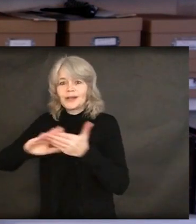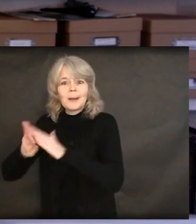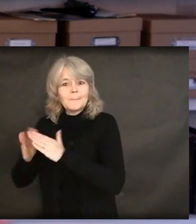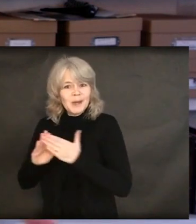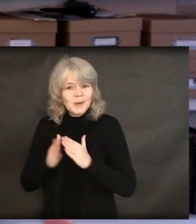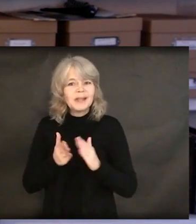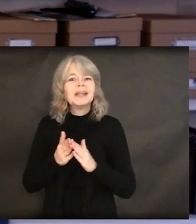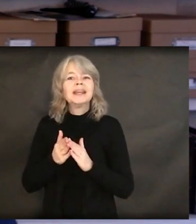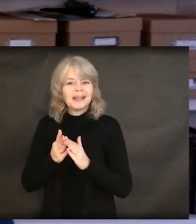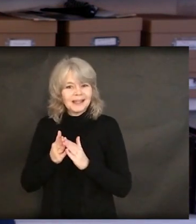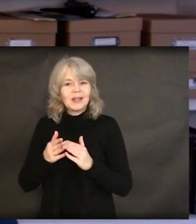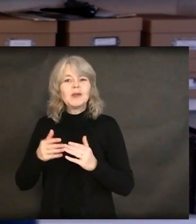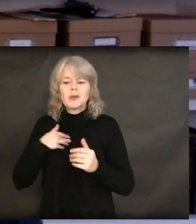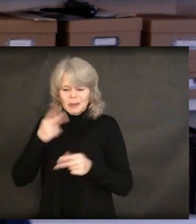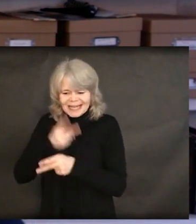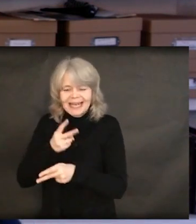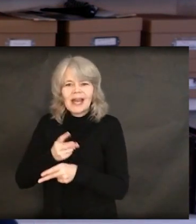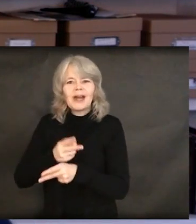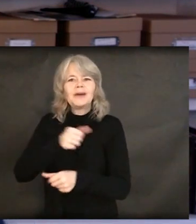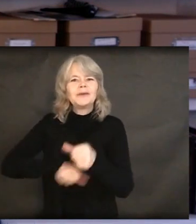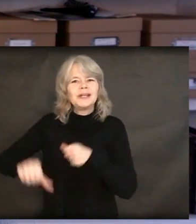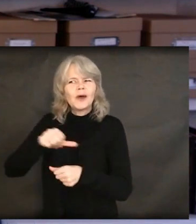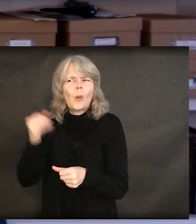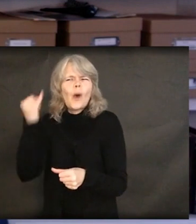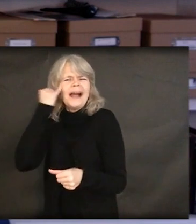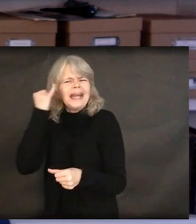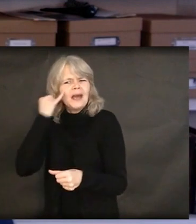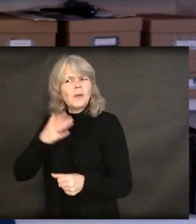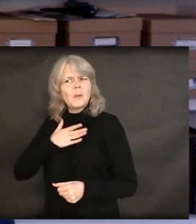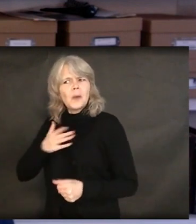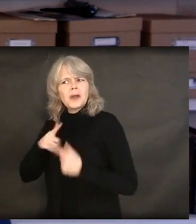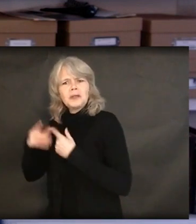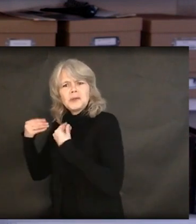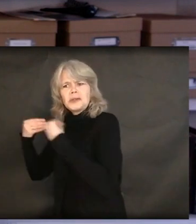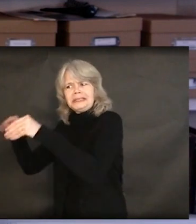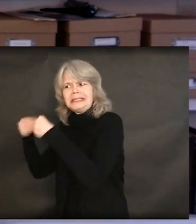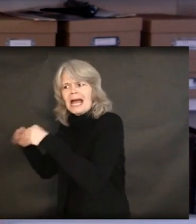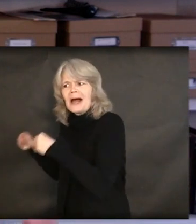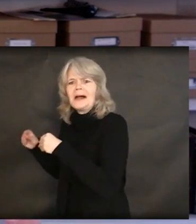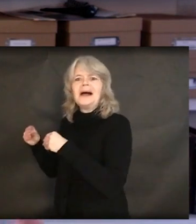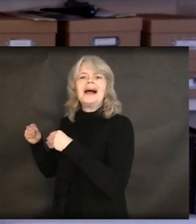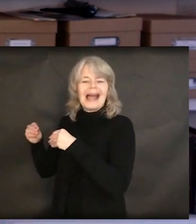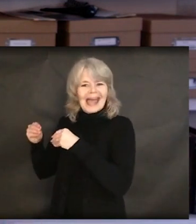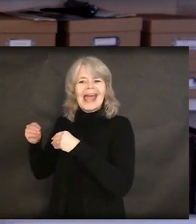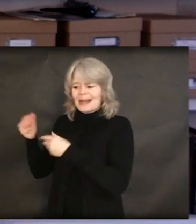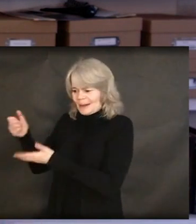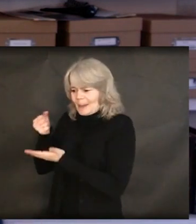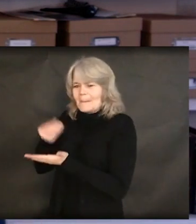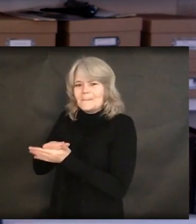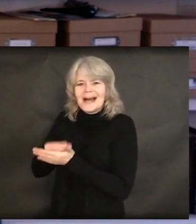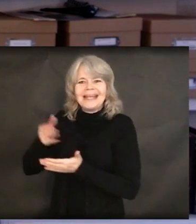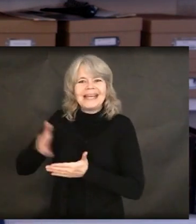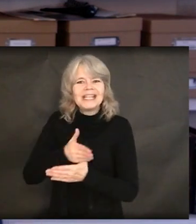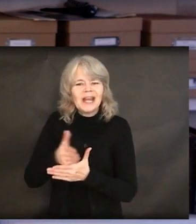gospel calls us to wonder what would keep us from selling all we have for the sake of the other. The gospel calls us to wonder whether